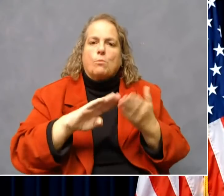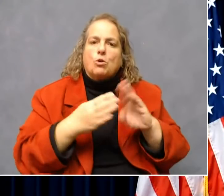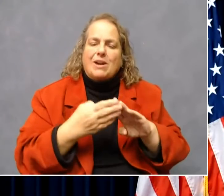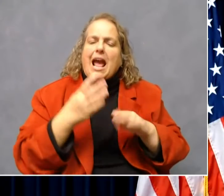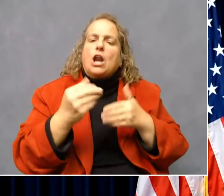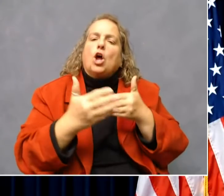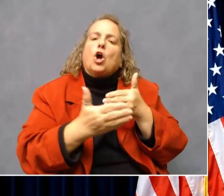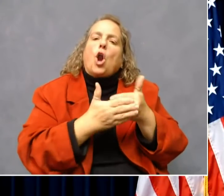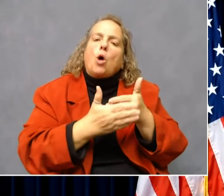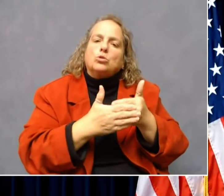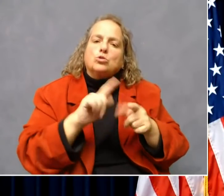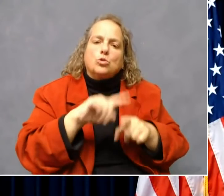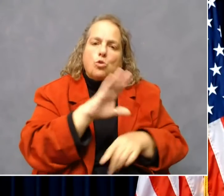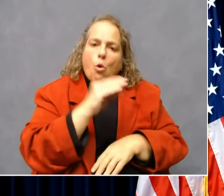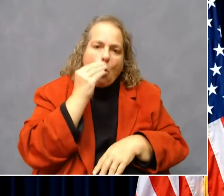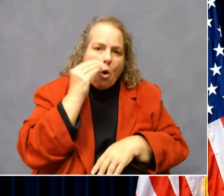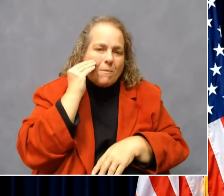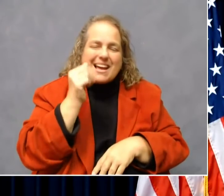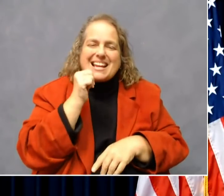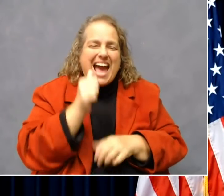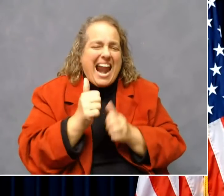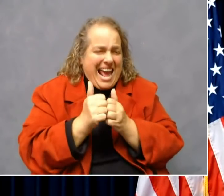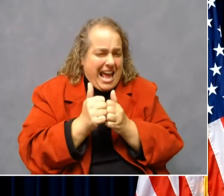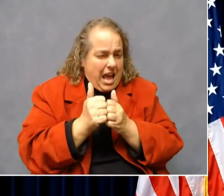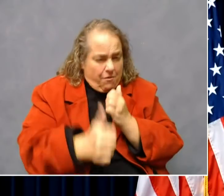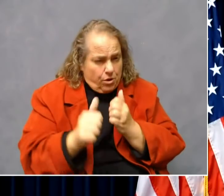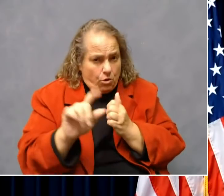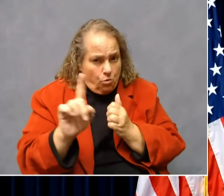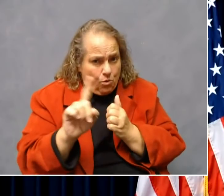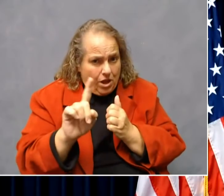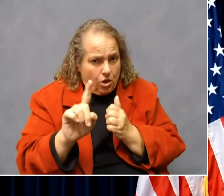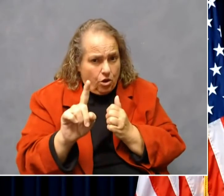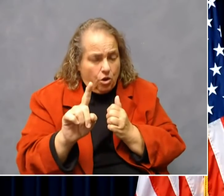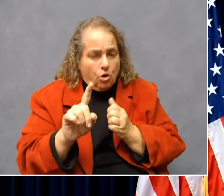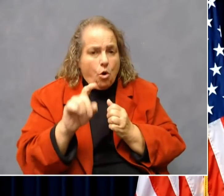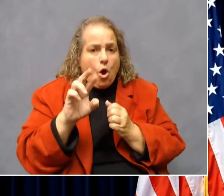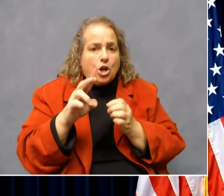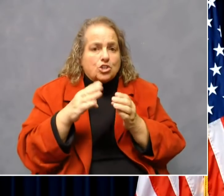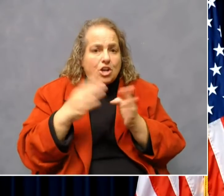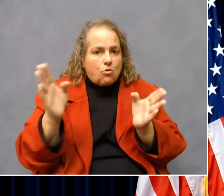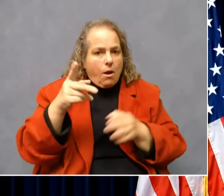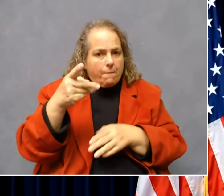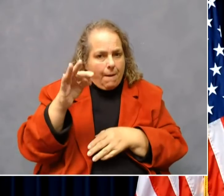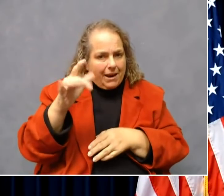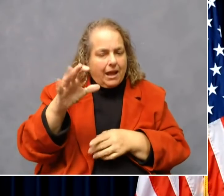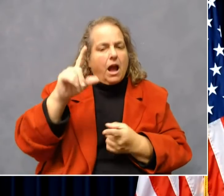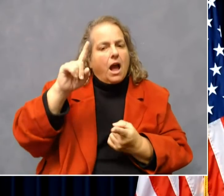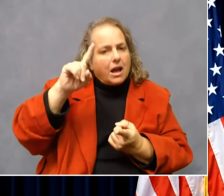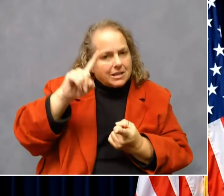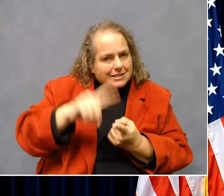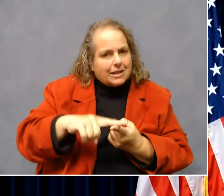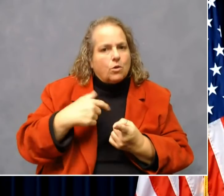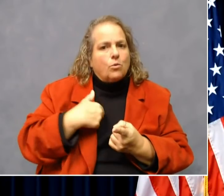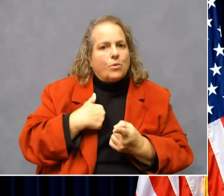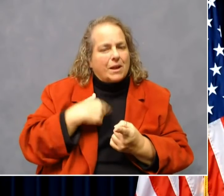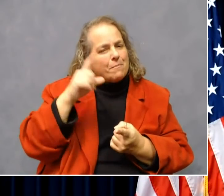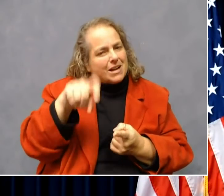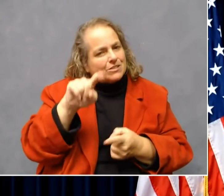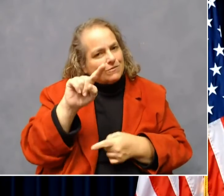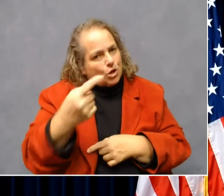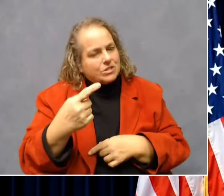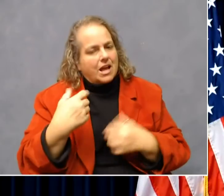It's not going to be everywhere, and it's not going to be available to the general public until we get, the healthcare workers, the long-term